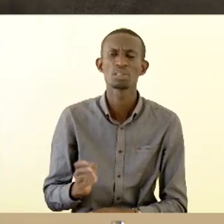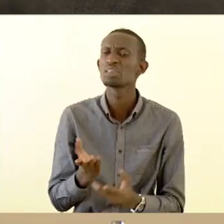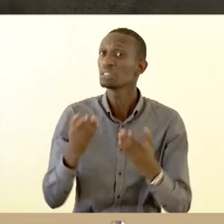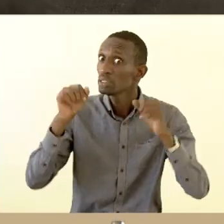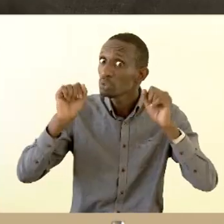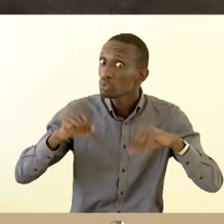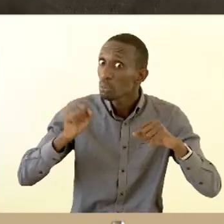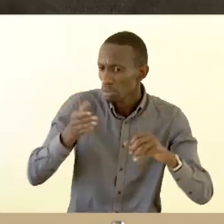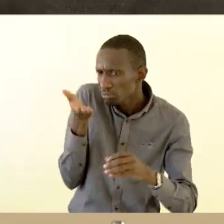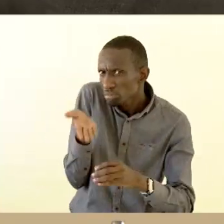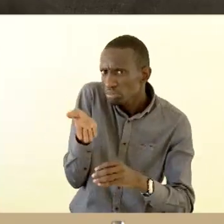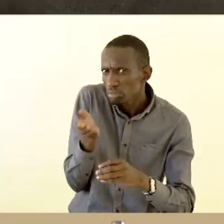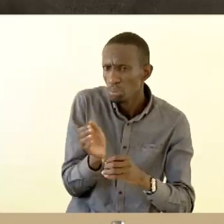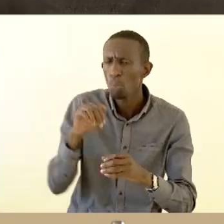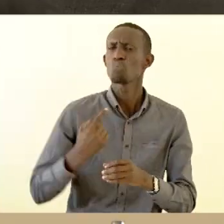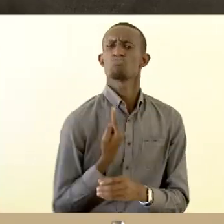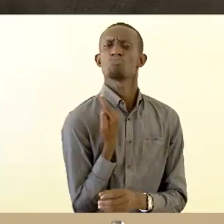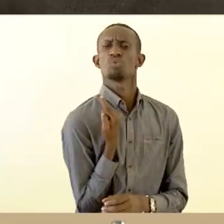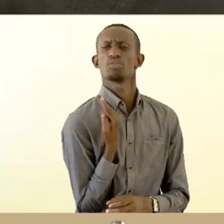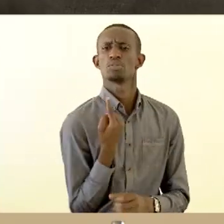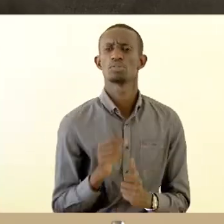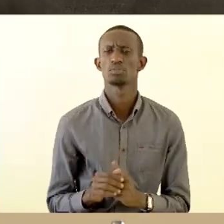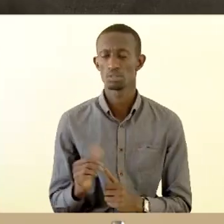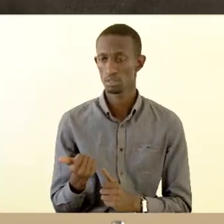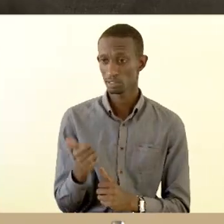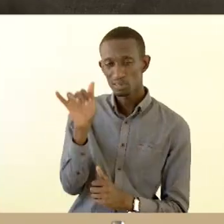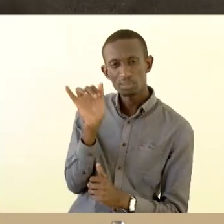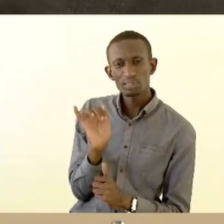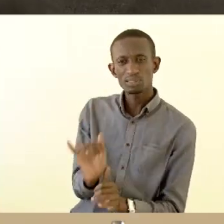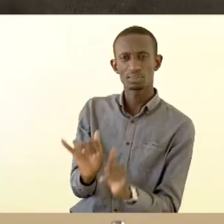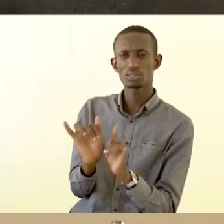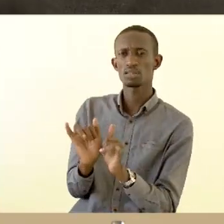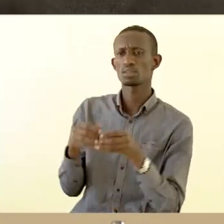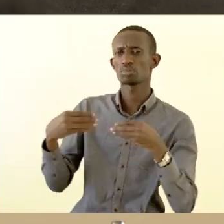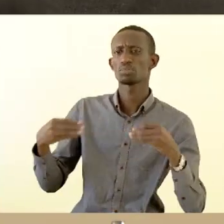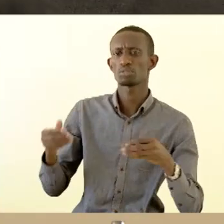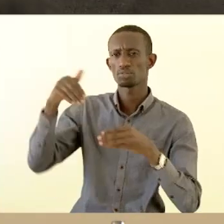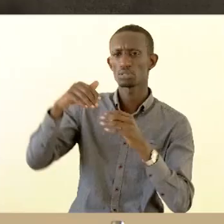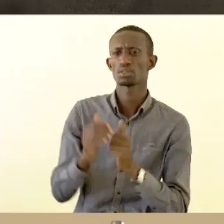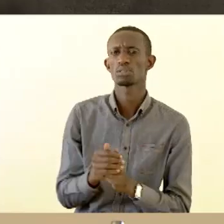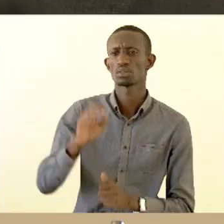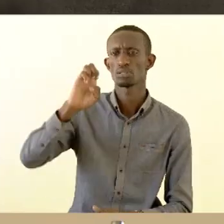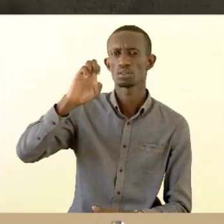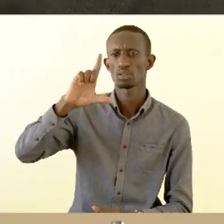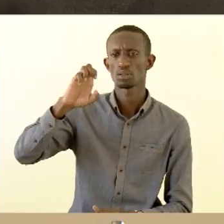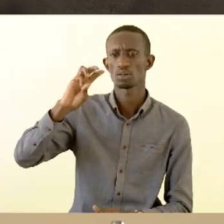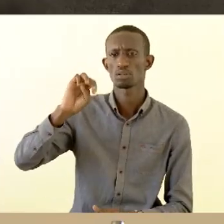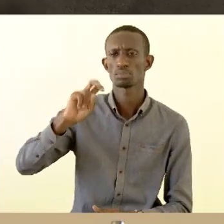own and which will retain the properties of an element. I